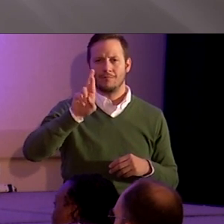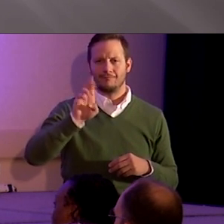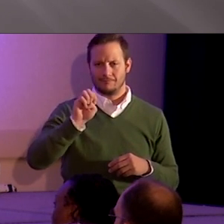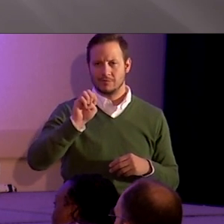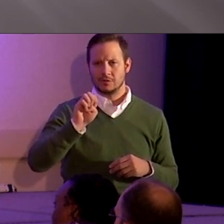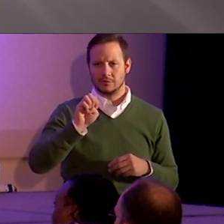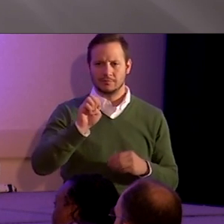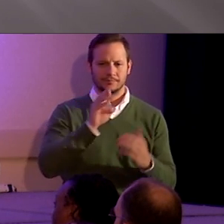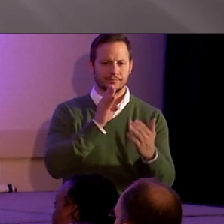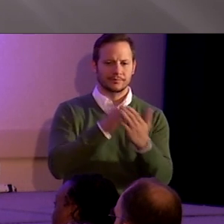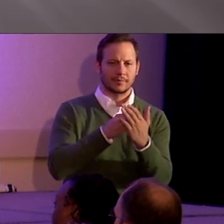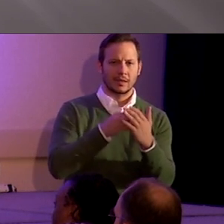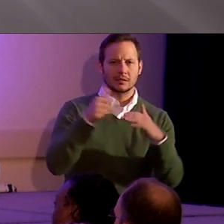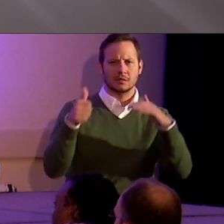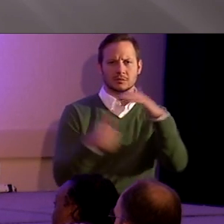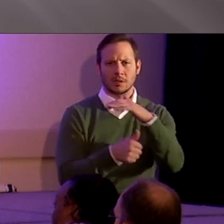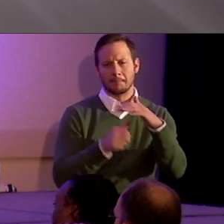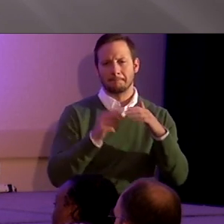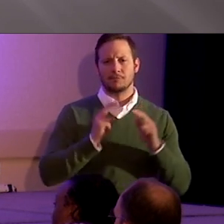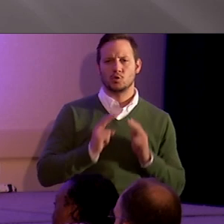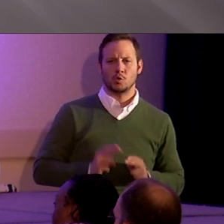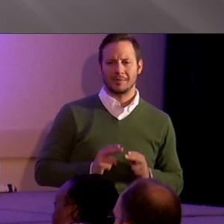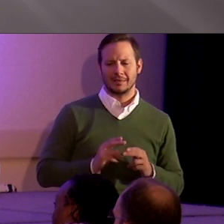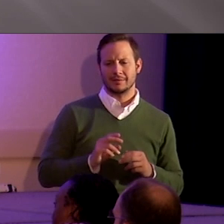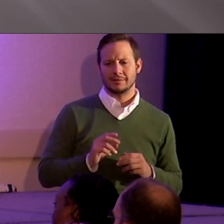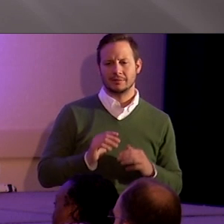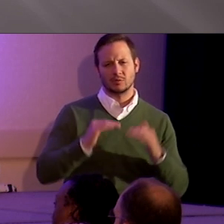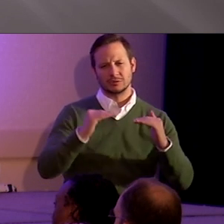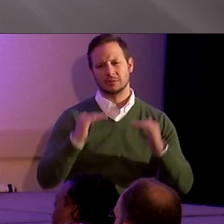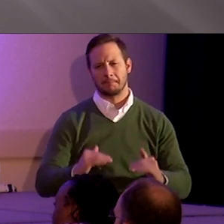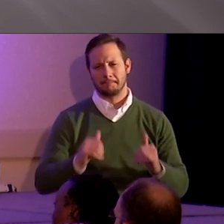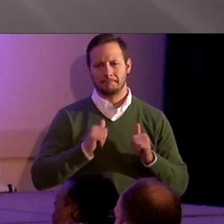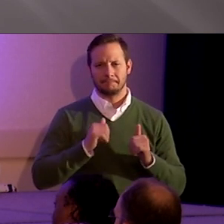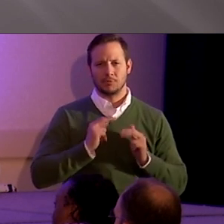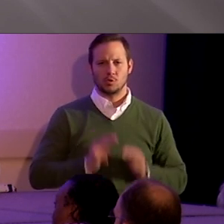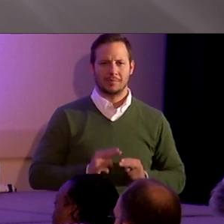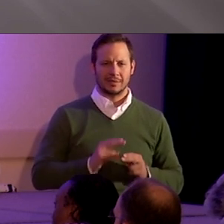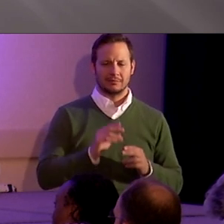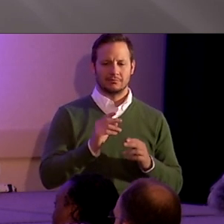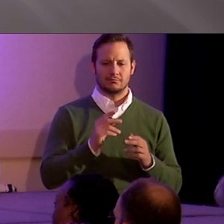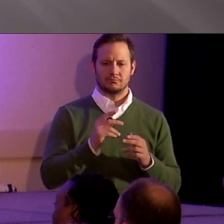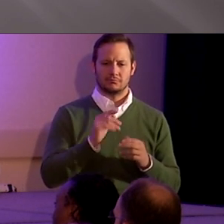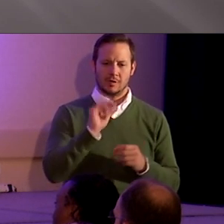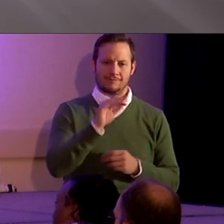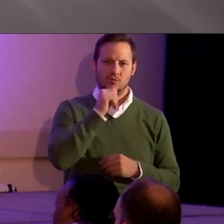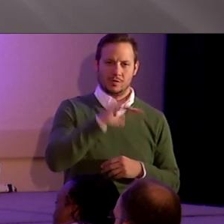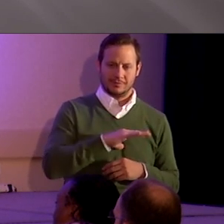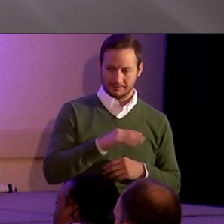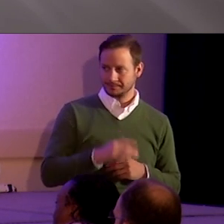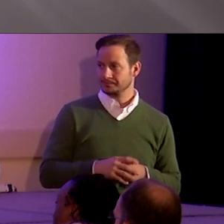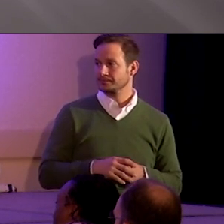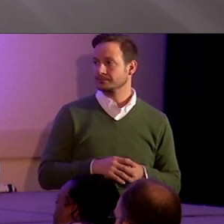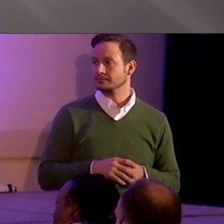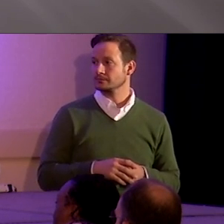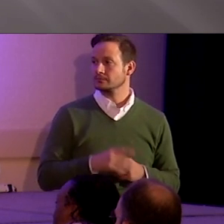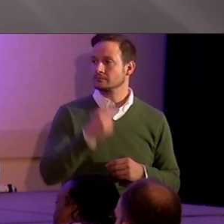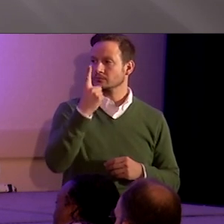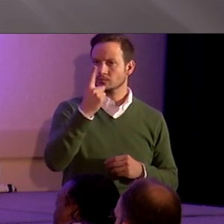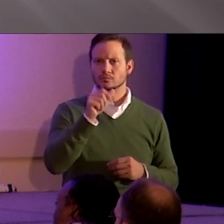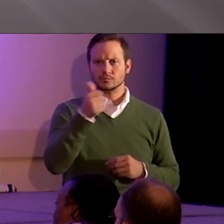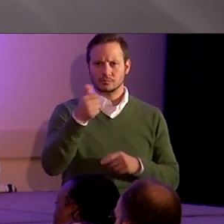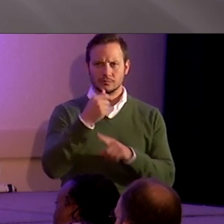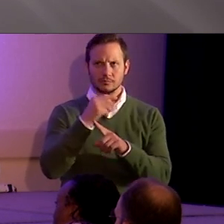against the subhuman status of women in the Middle East and North Africa, along with Maryam Russell, who considers herself a Muslim